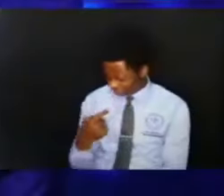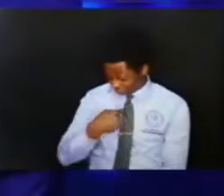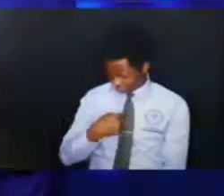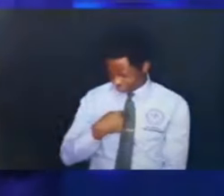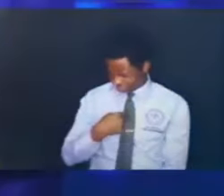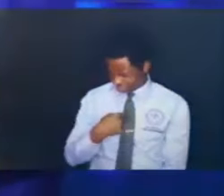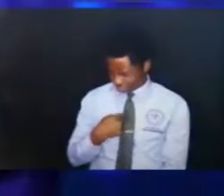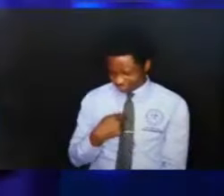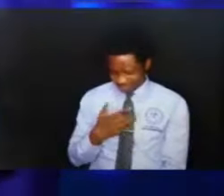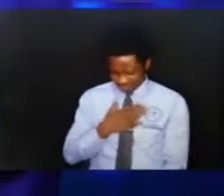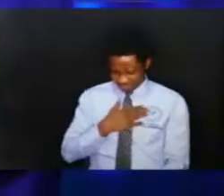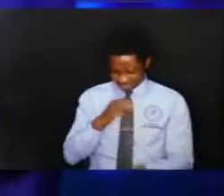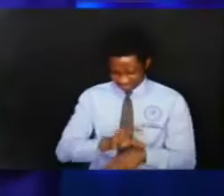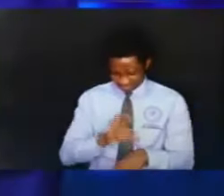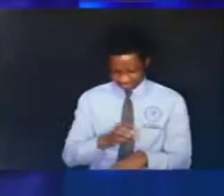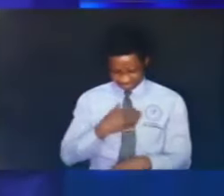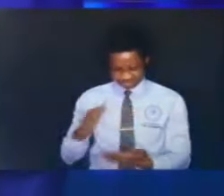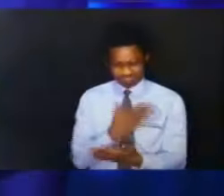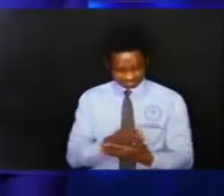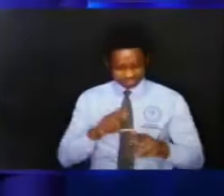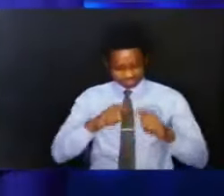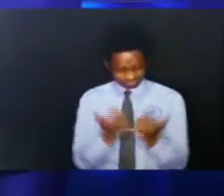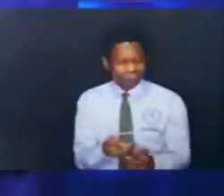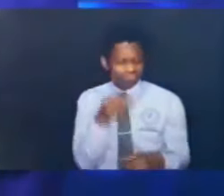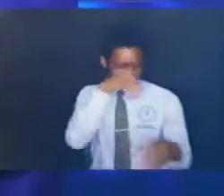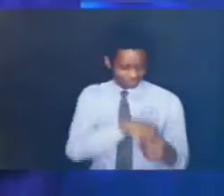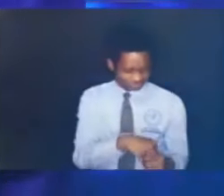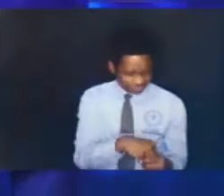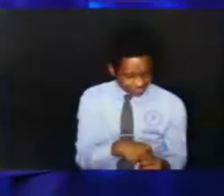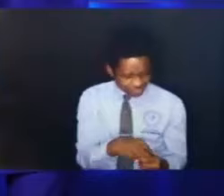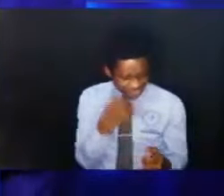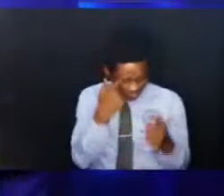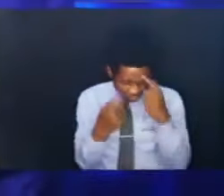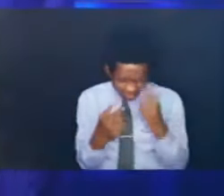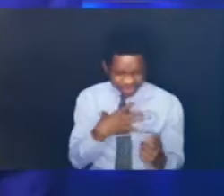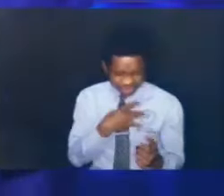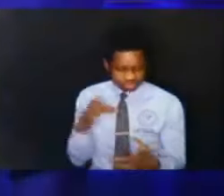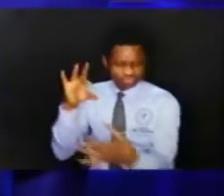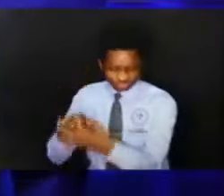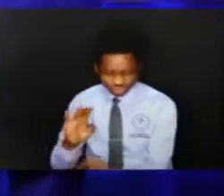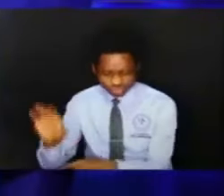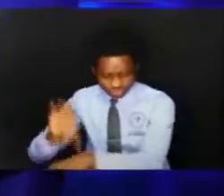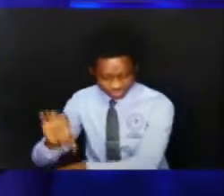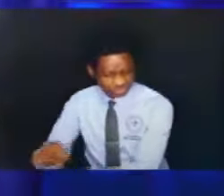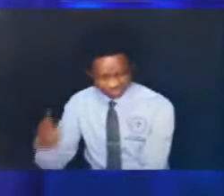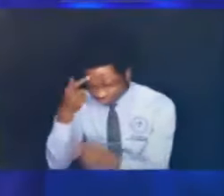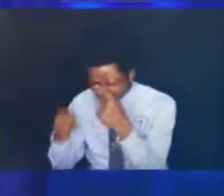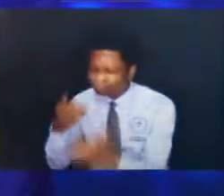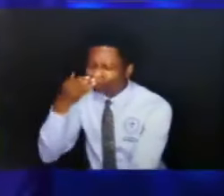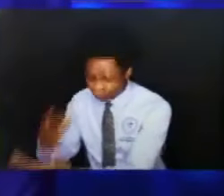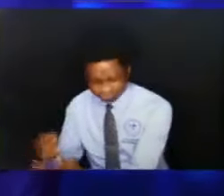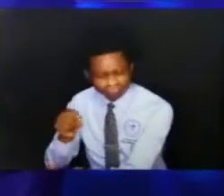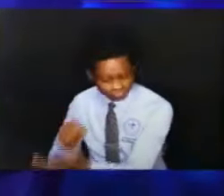Oh, sorry, I'm a kui. Me and I'm a share choir for so. And this ah, can we do a chair choir sorry? See, we cannot be right with